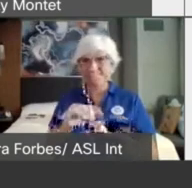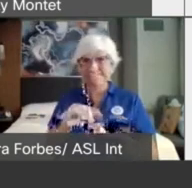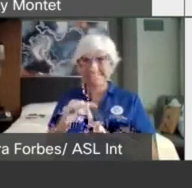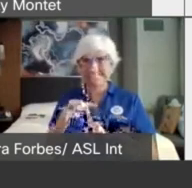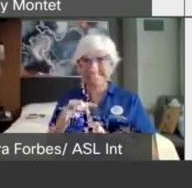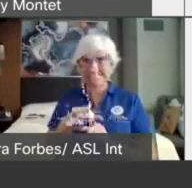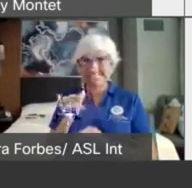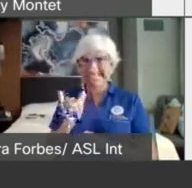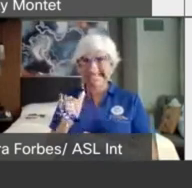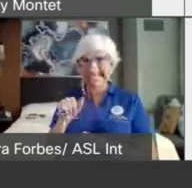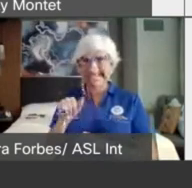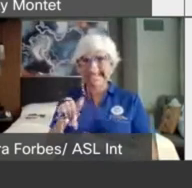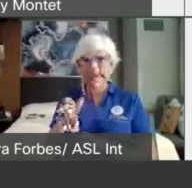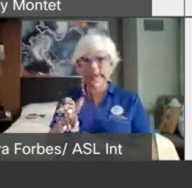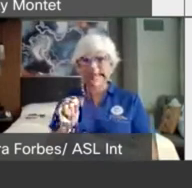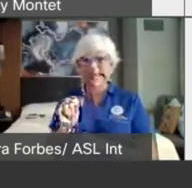Yeah, I see what you're saying.